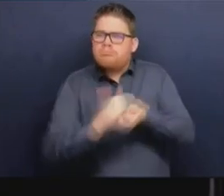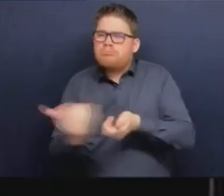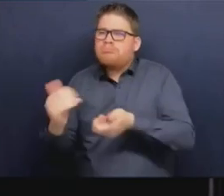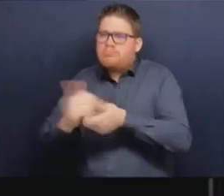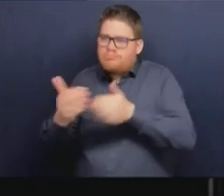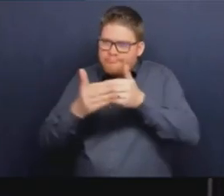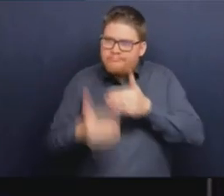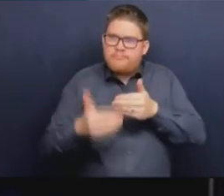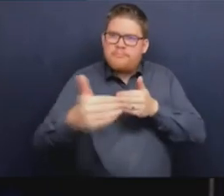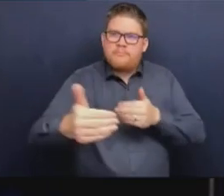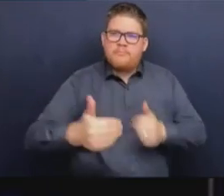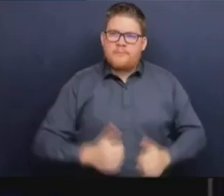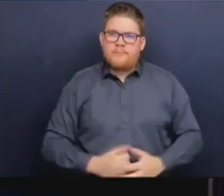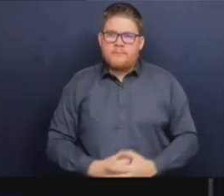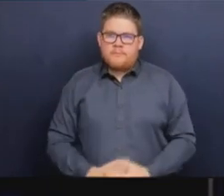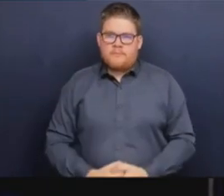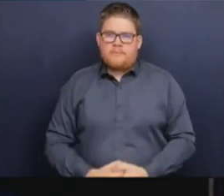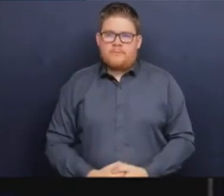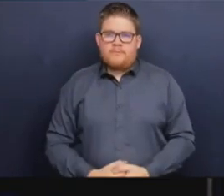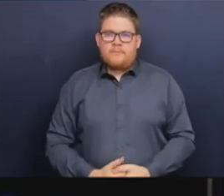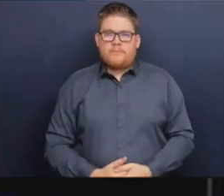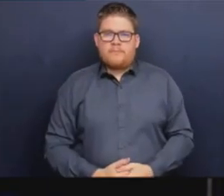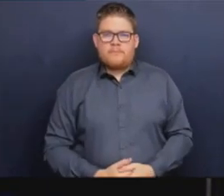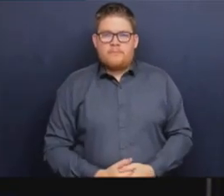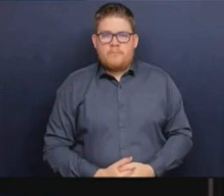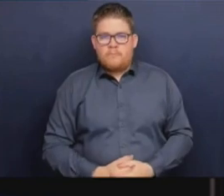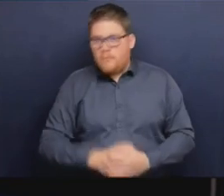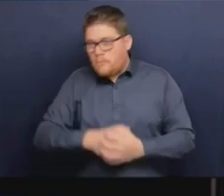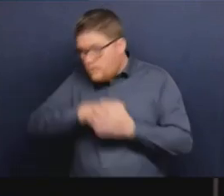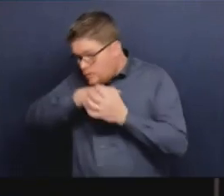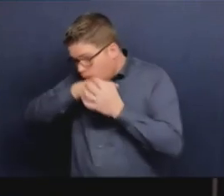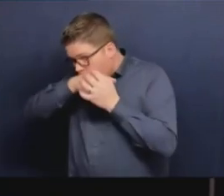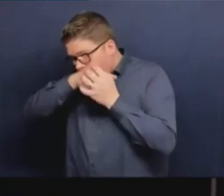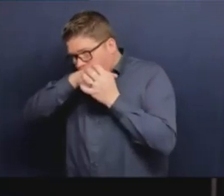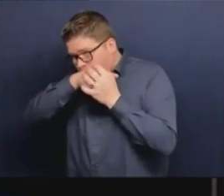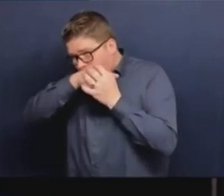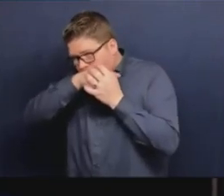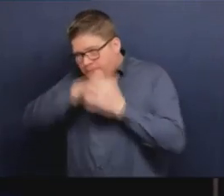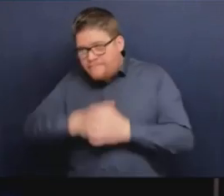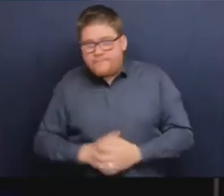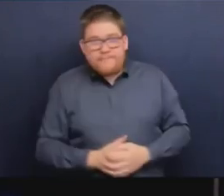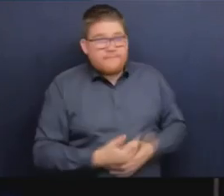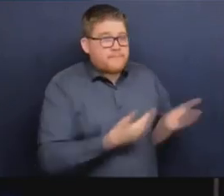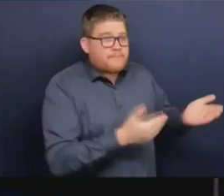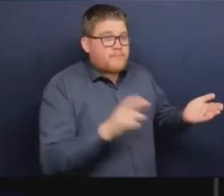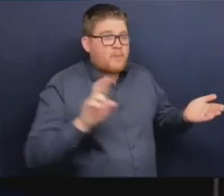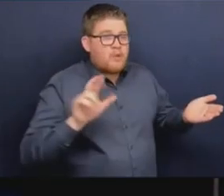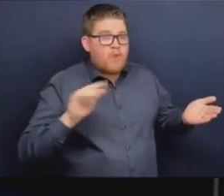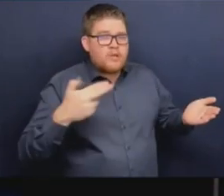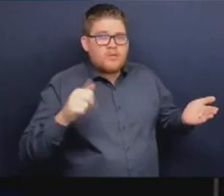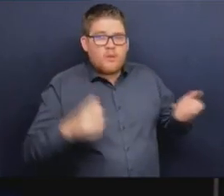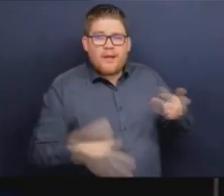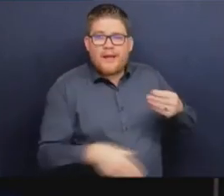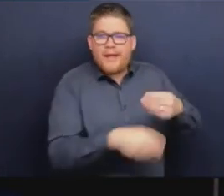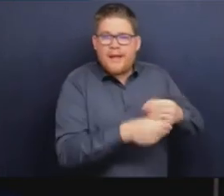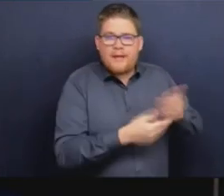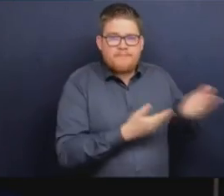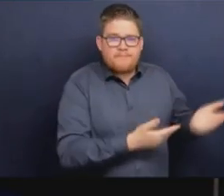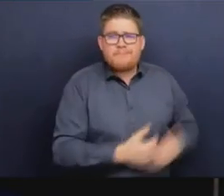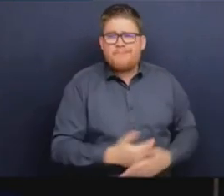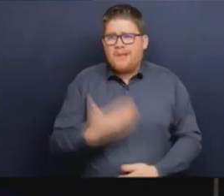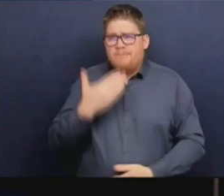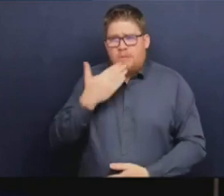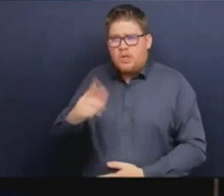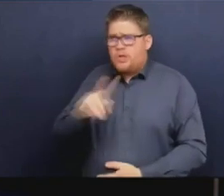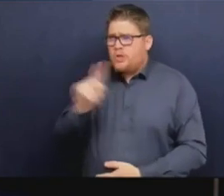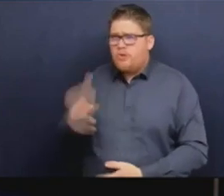I think, a very valid question. We have been consulting with the communities. As we have mentioned, 30,000 people have already participated in